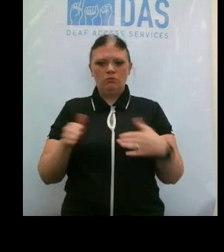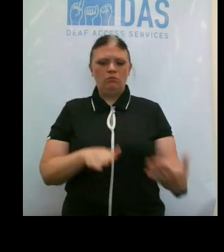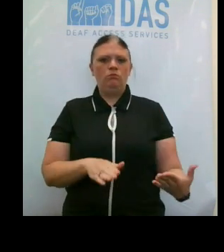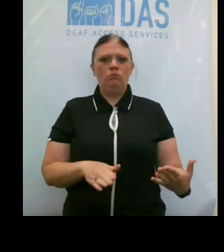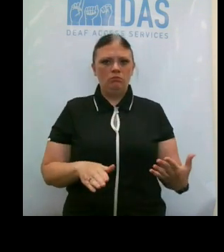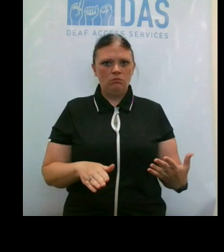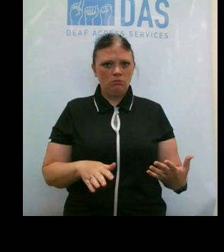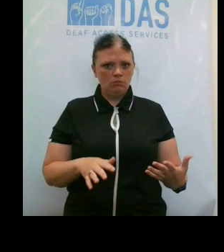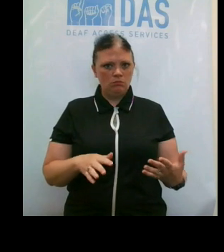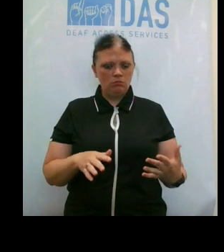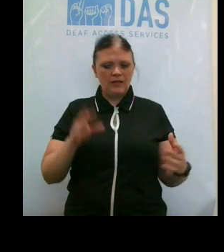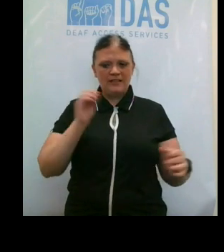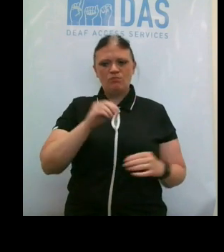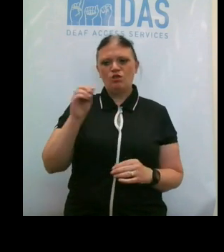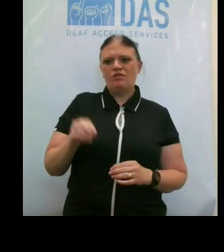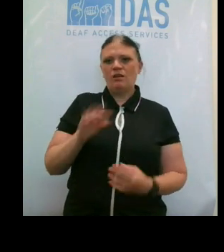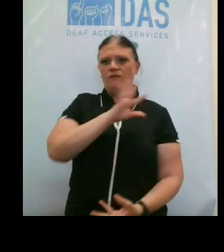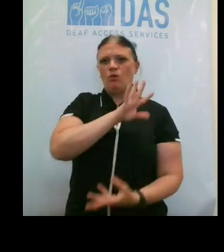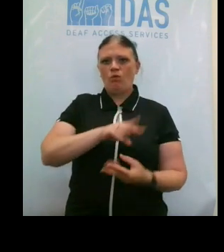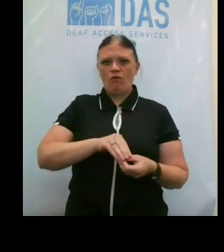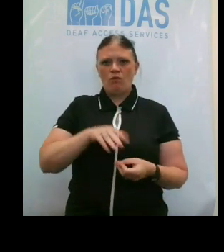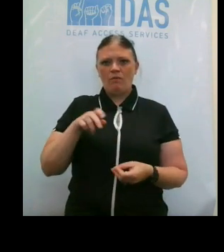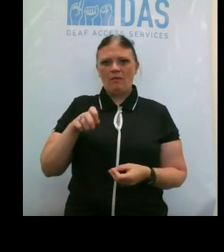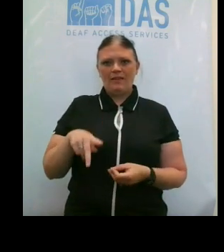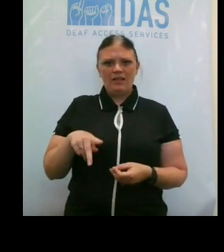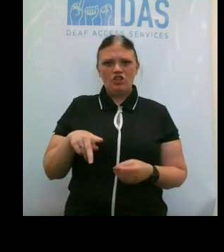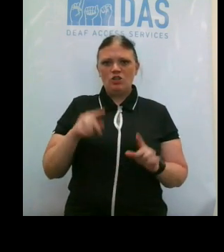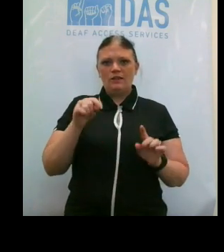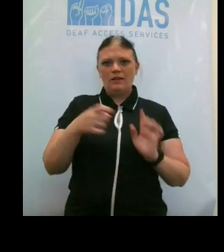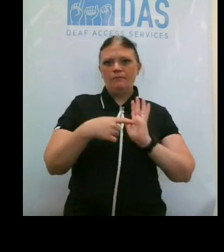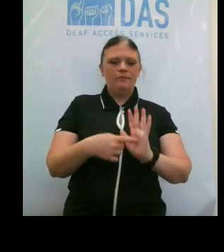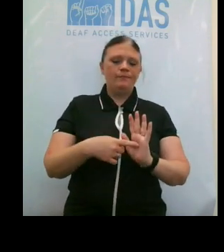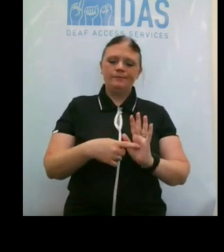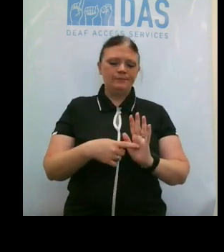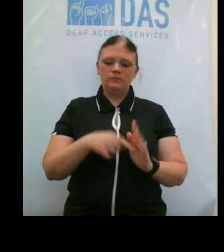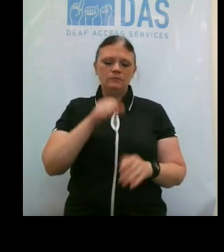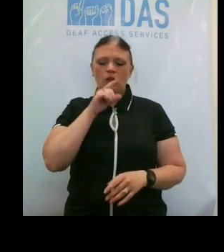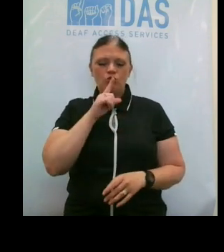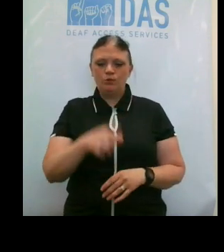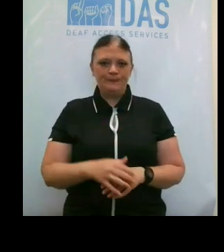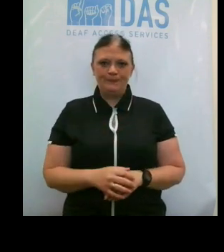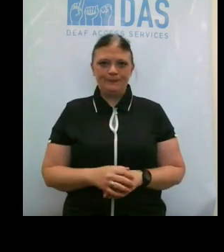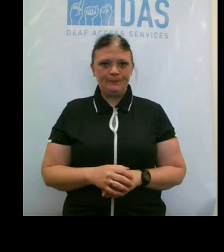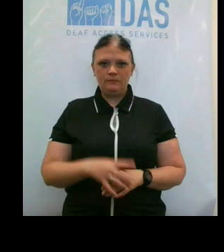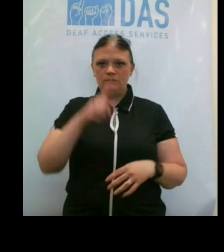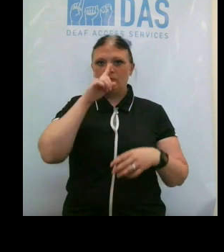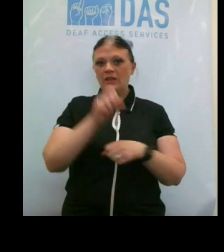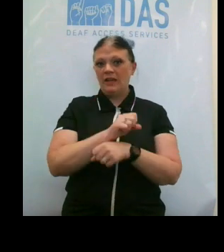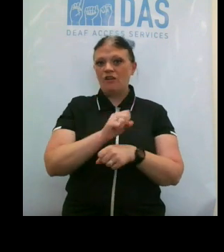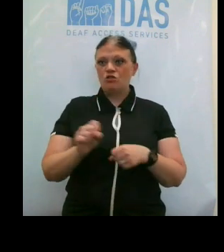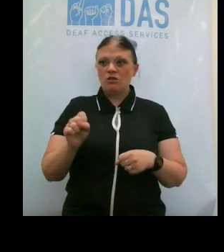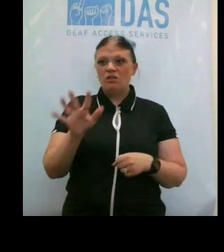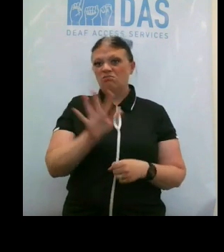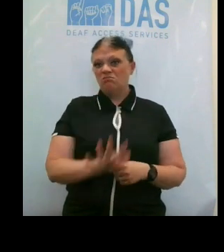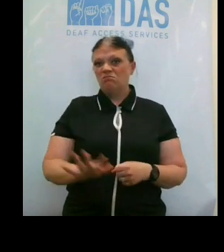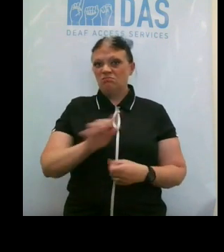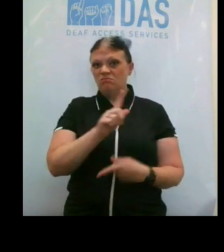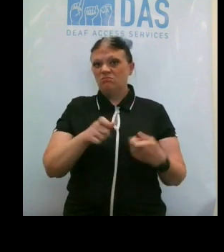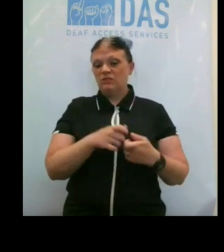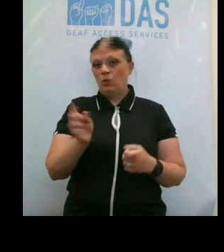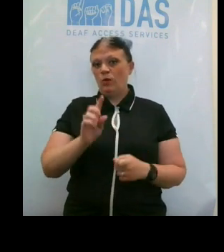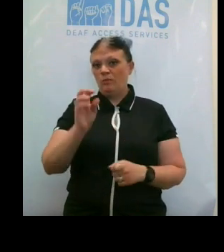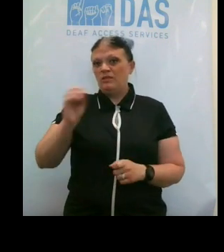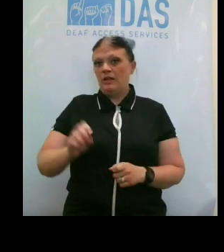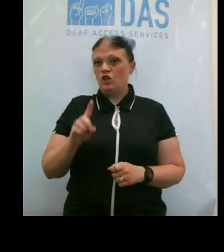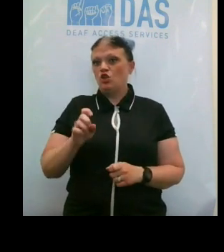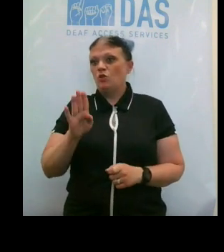deaths as a percentage of the overall population, and this just shows that that's not true. It's actually right around where the percentages should be, and in